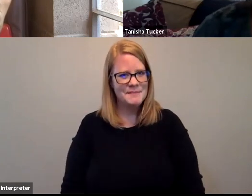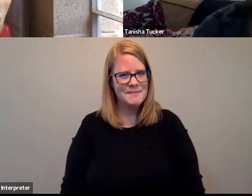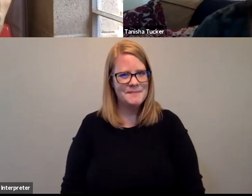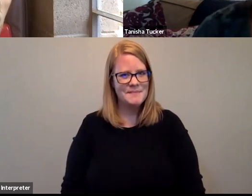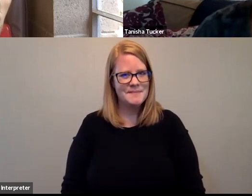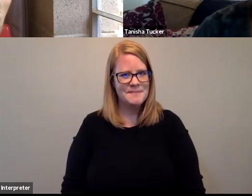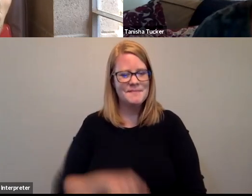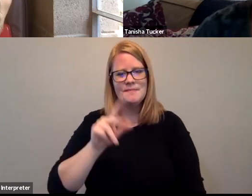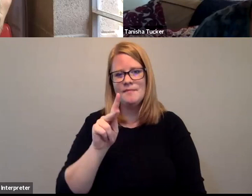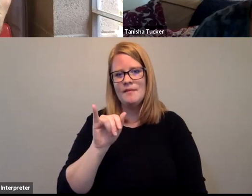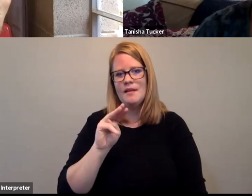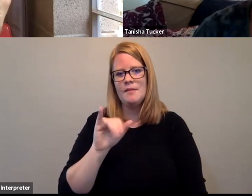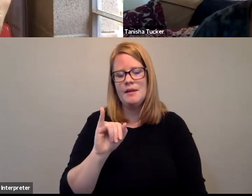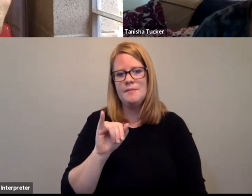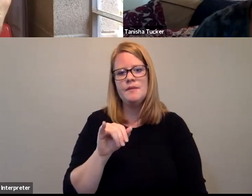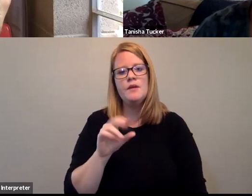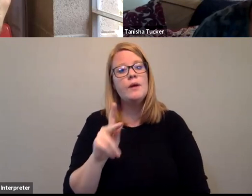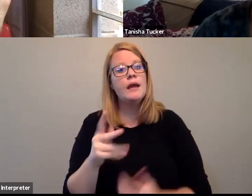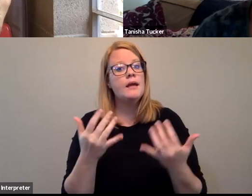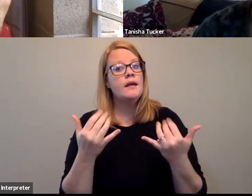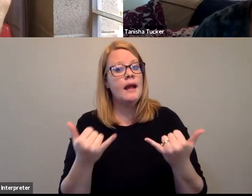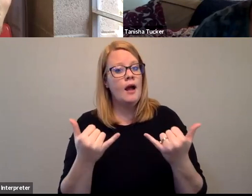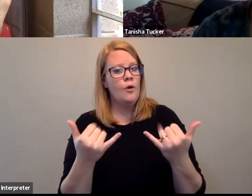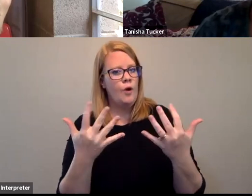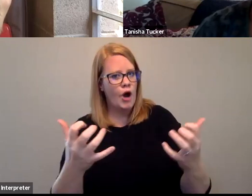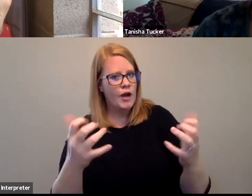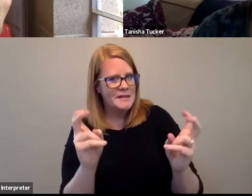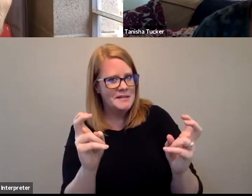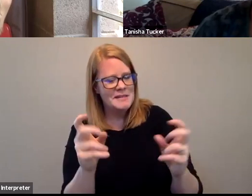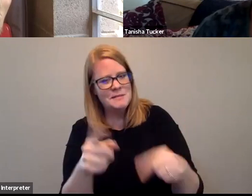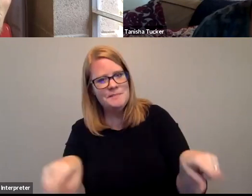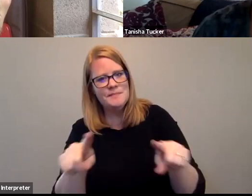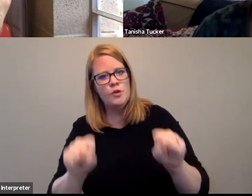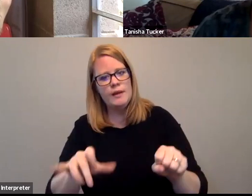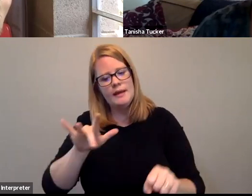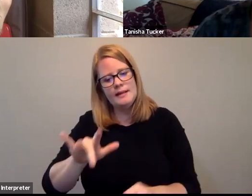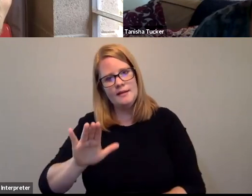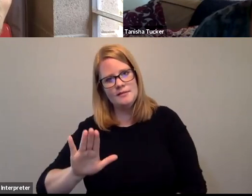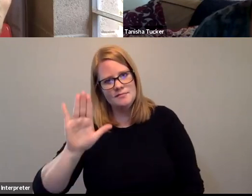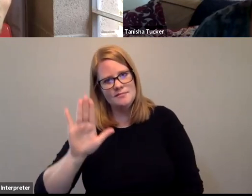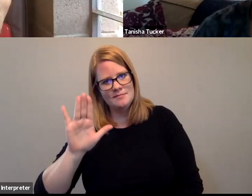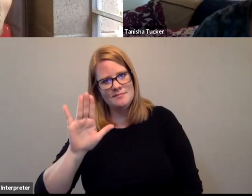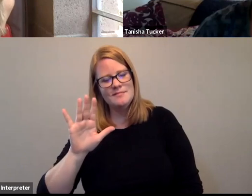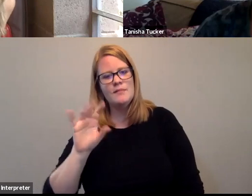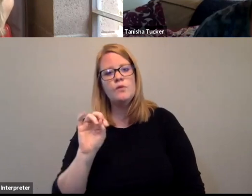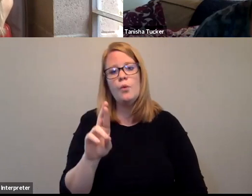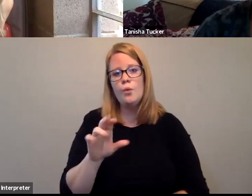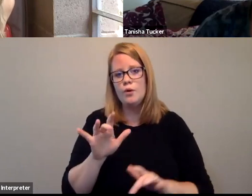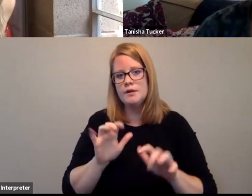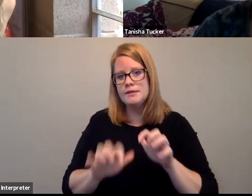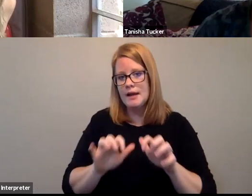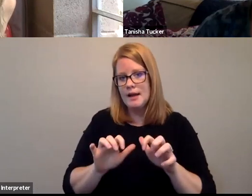to either raise your hand and we can hear your question, or you can type it into the